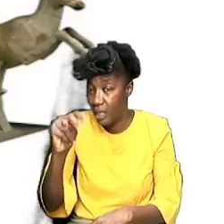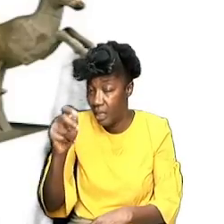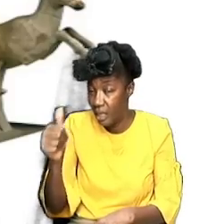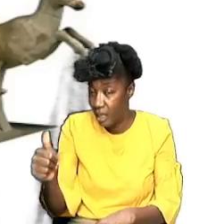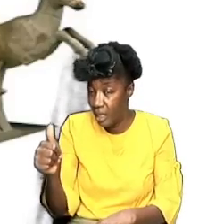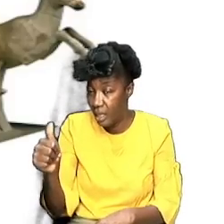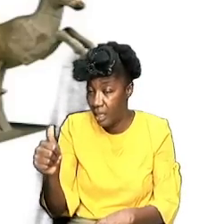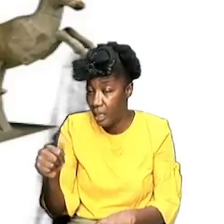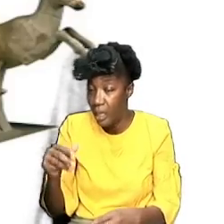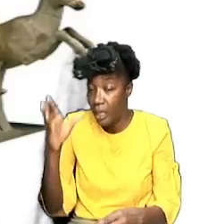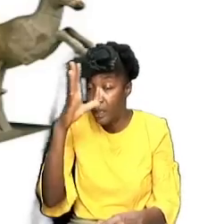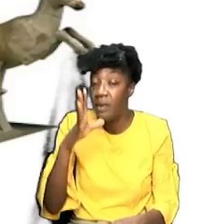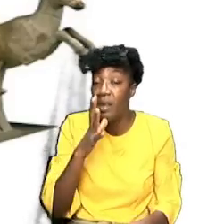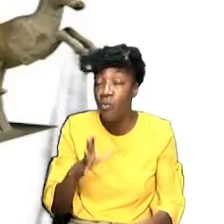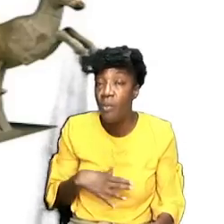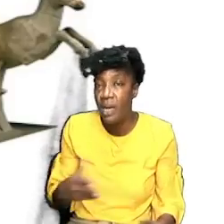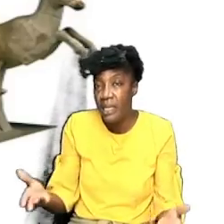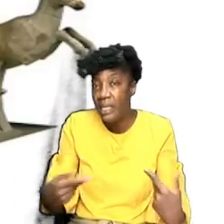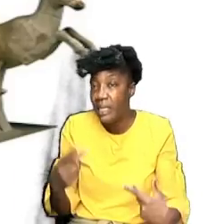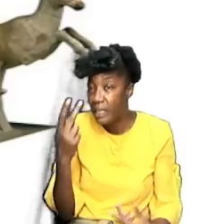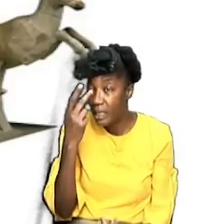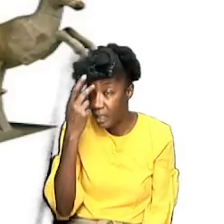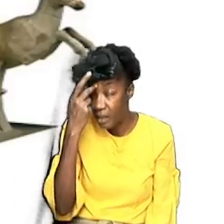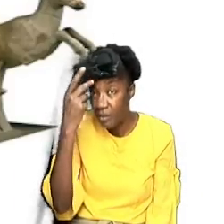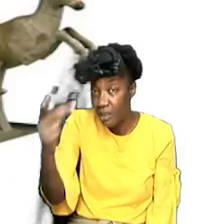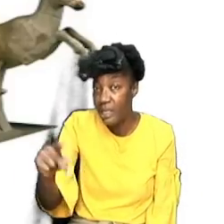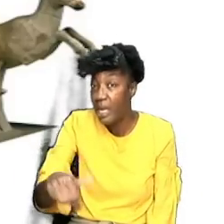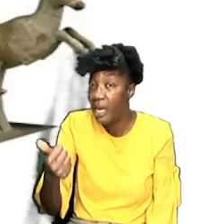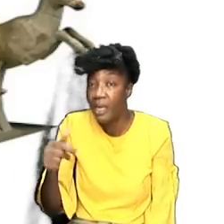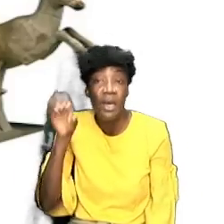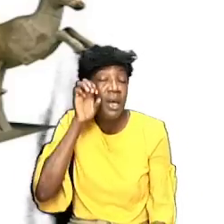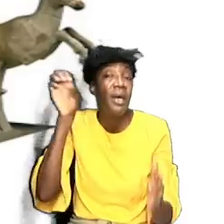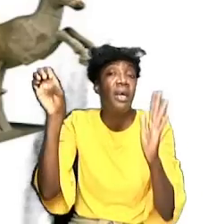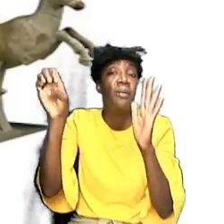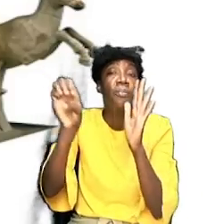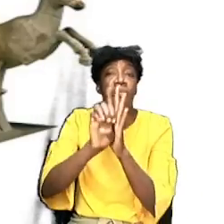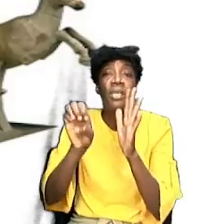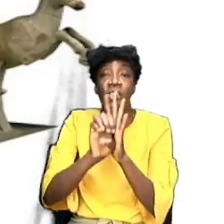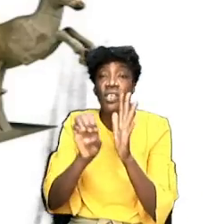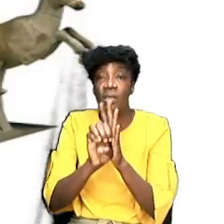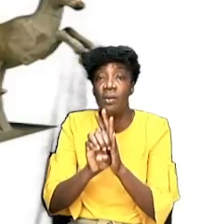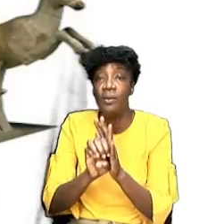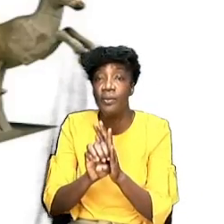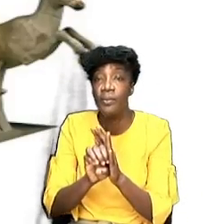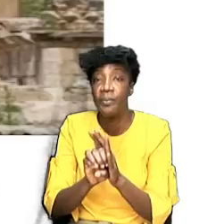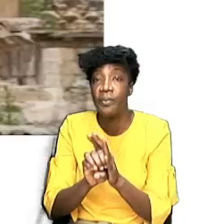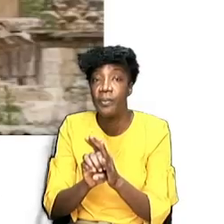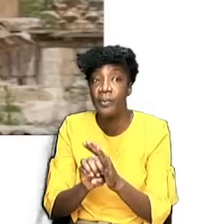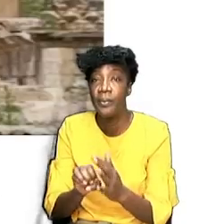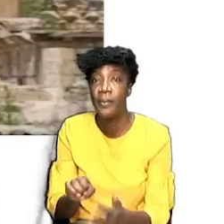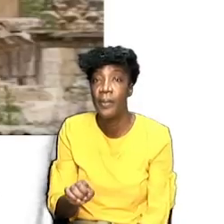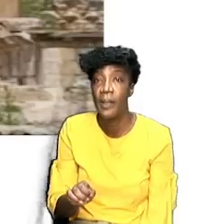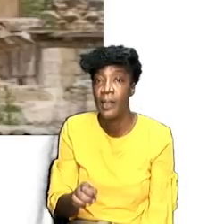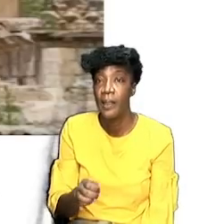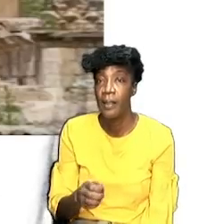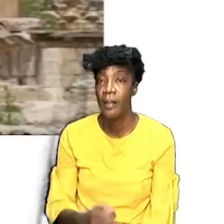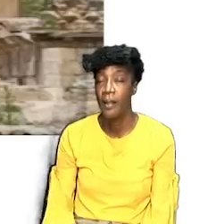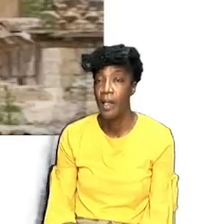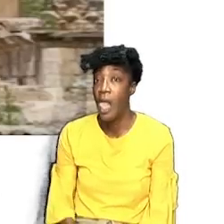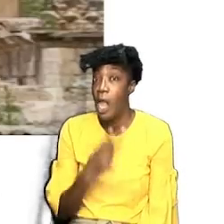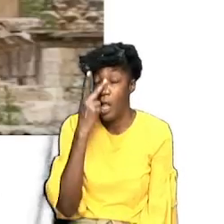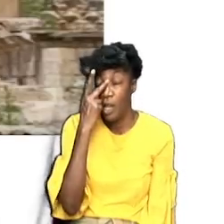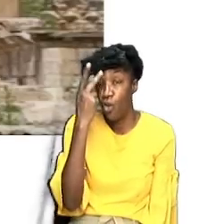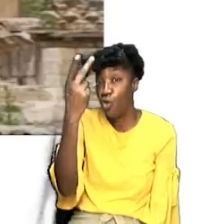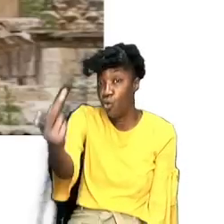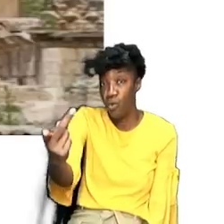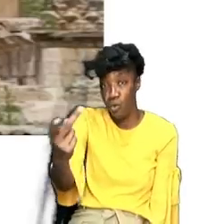woman, Artemis. And here we see another picture of the remains of how the temple of Artemis actually looks